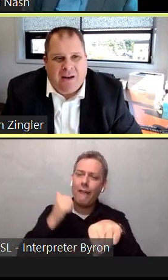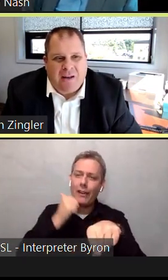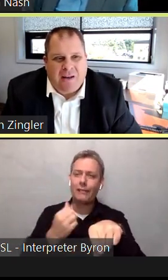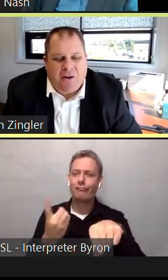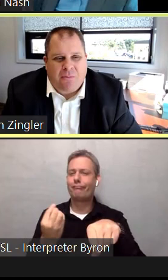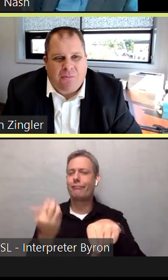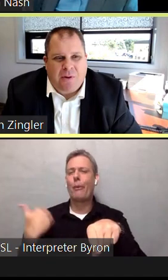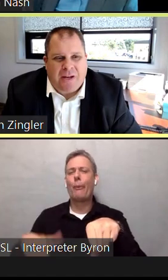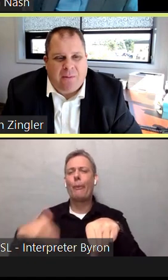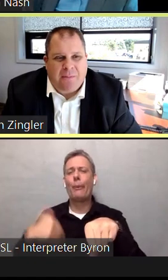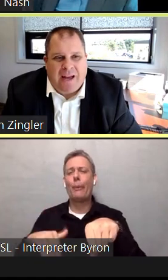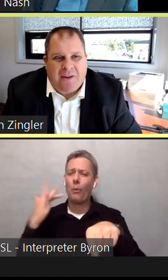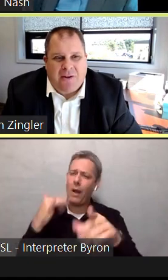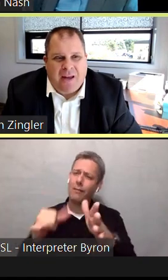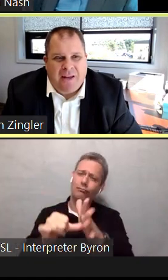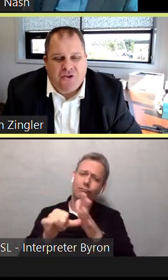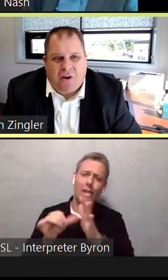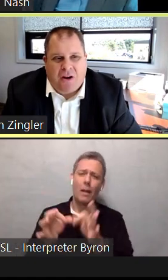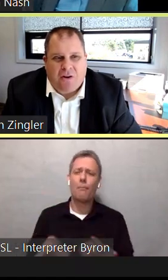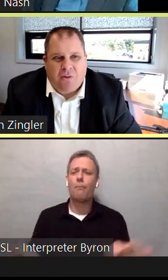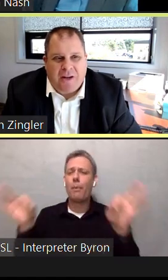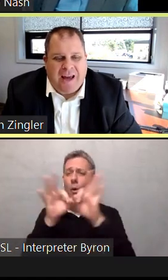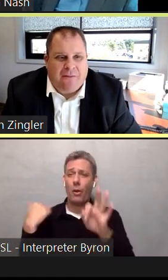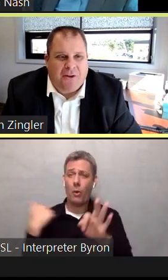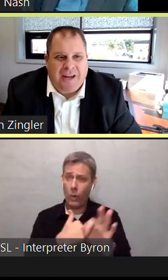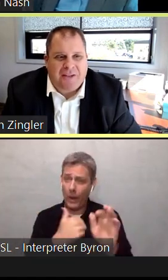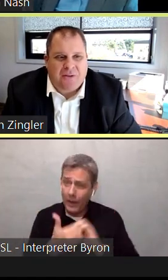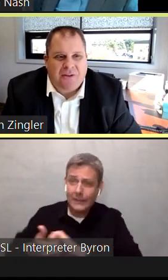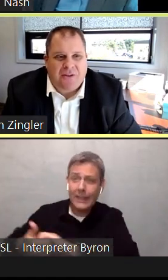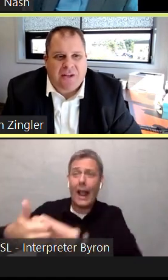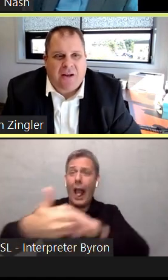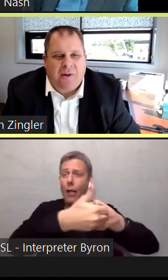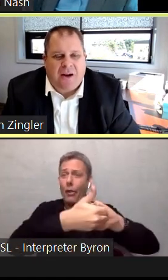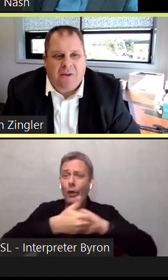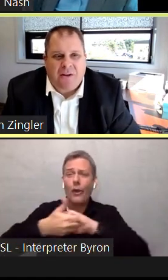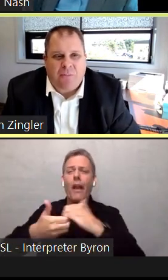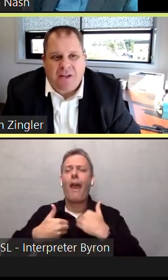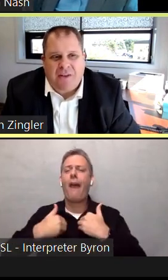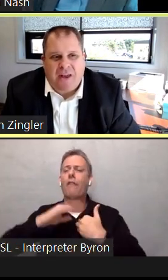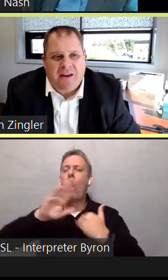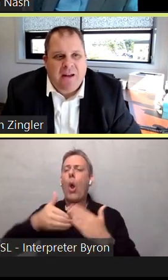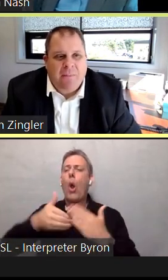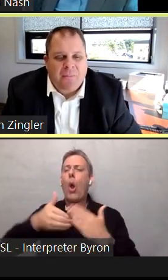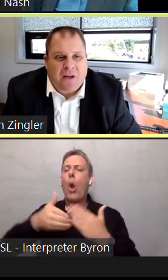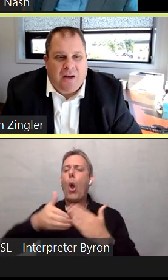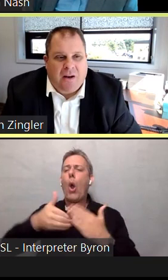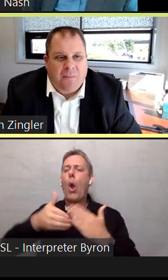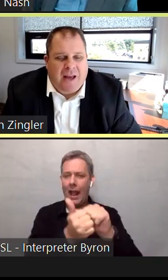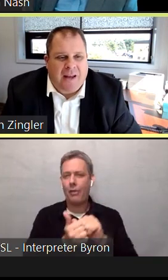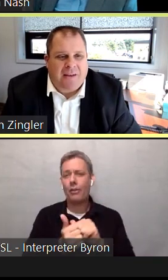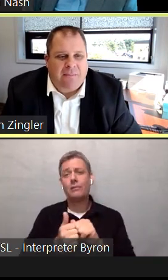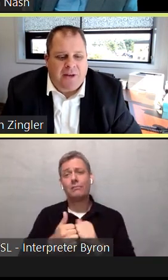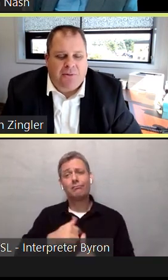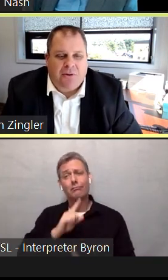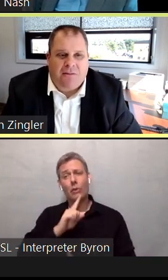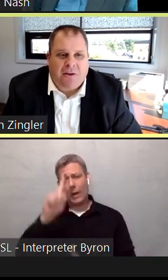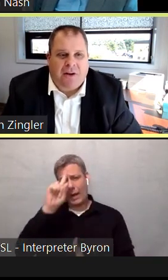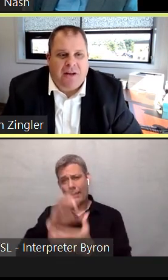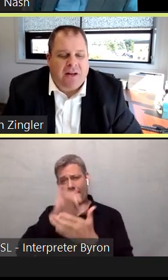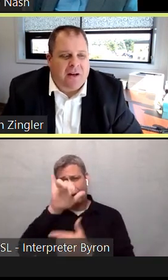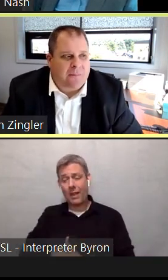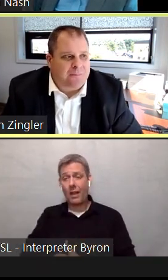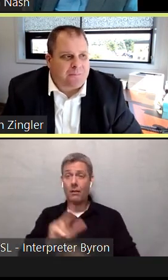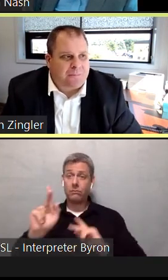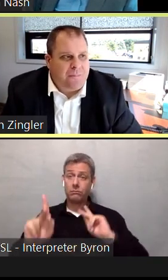that, we come together and stronger, we have all the answers. I really do believe that. And people are